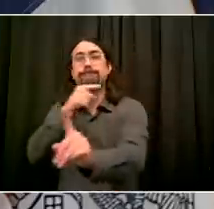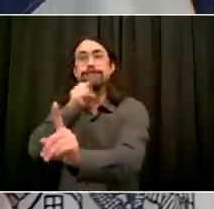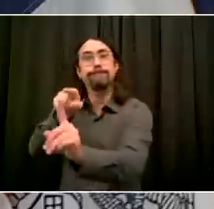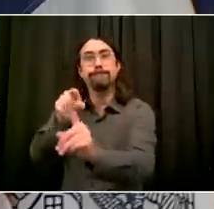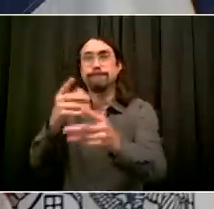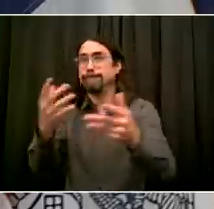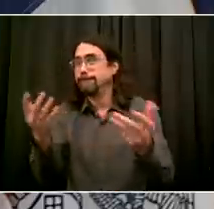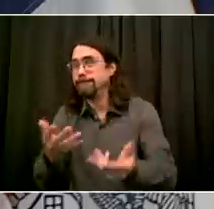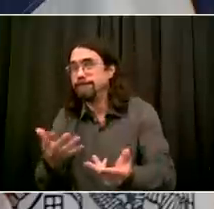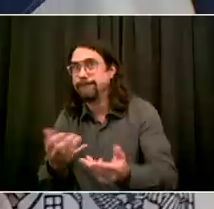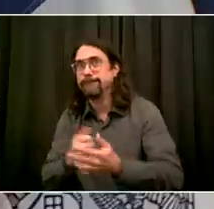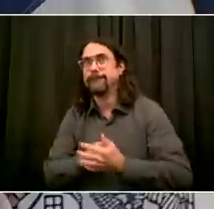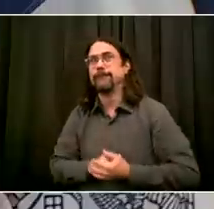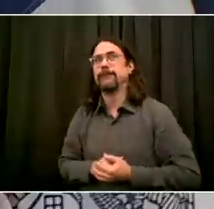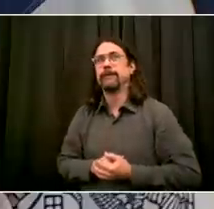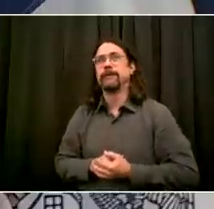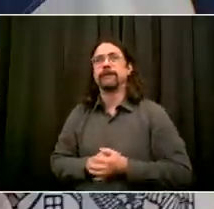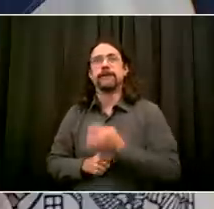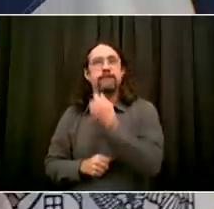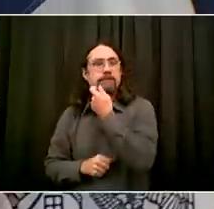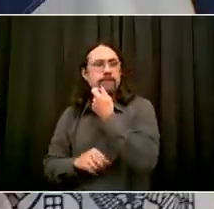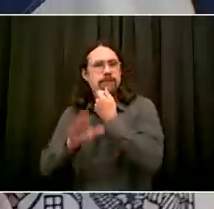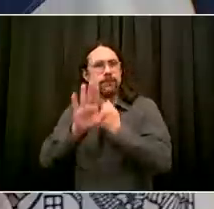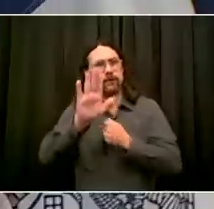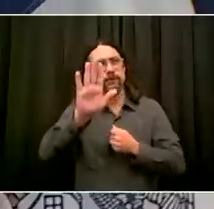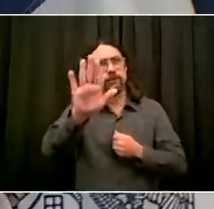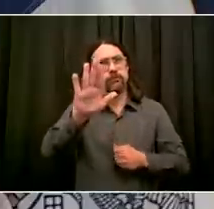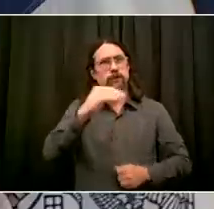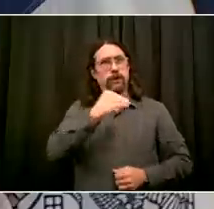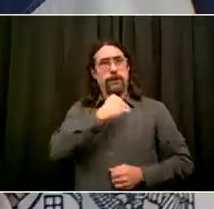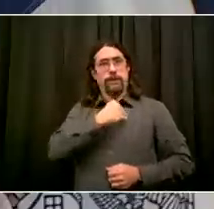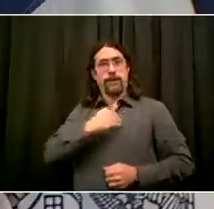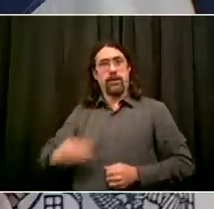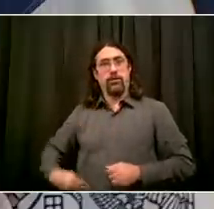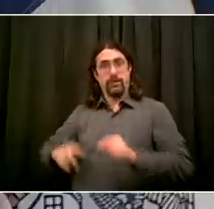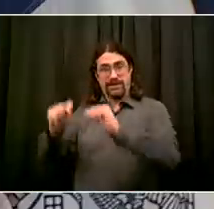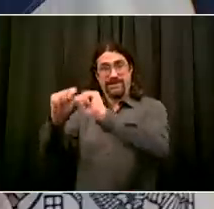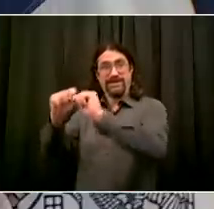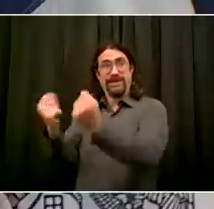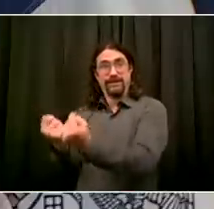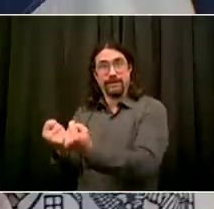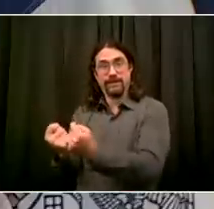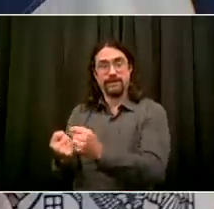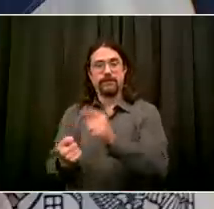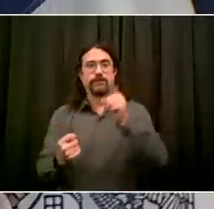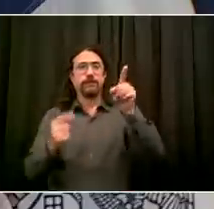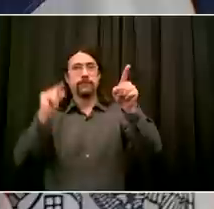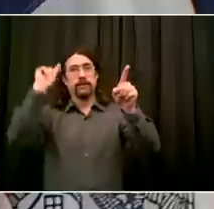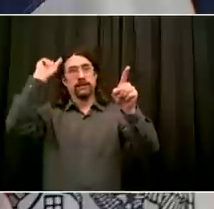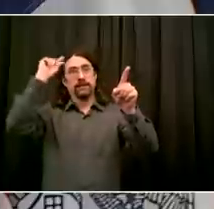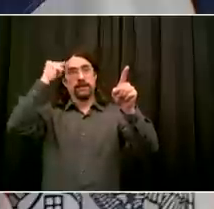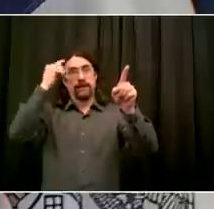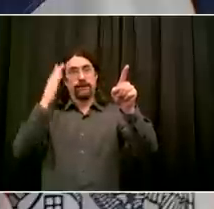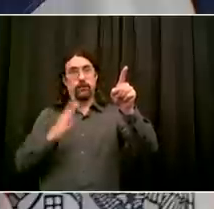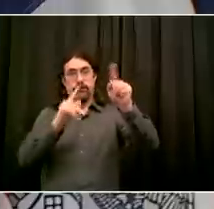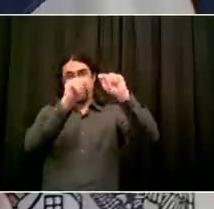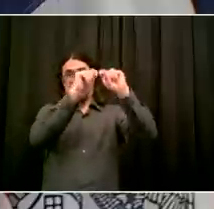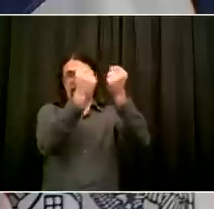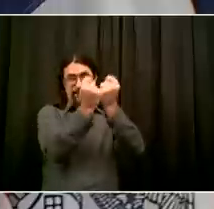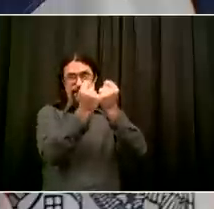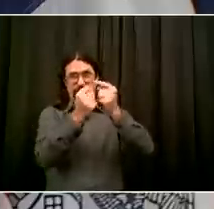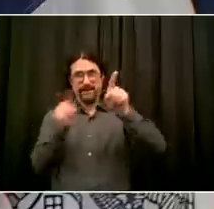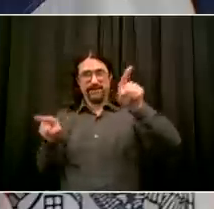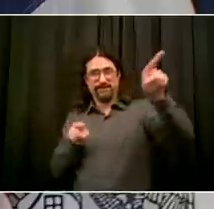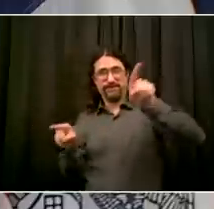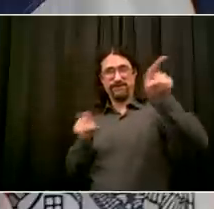geographically define the areas of risk is another example of how not being on the same page